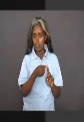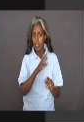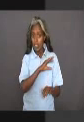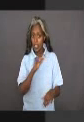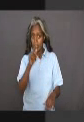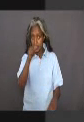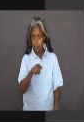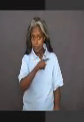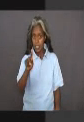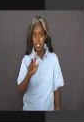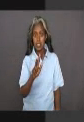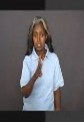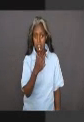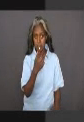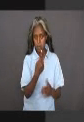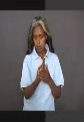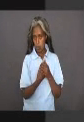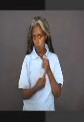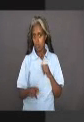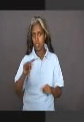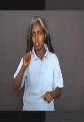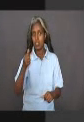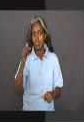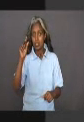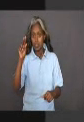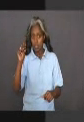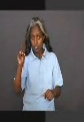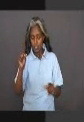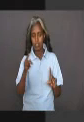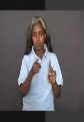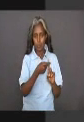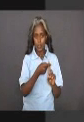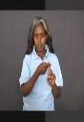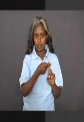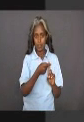In the third, only the tangent is positive.